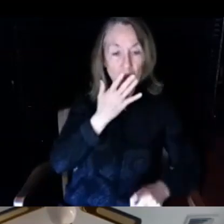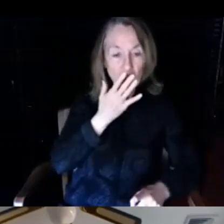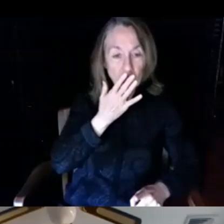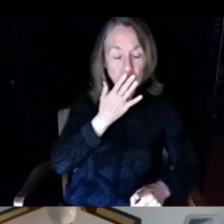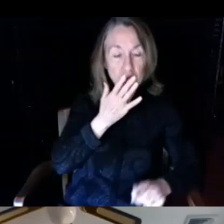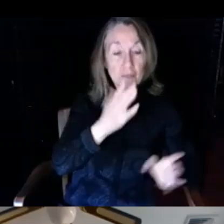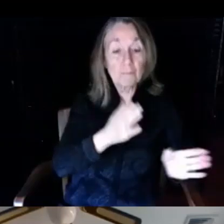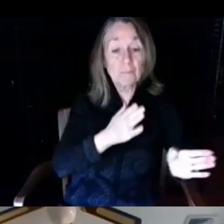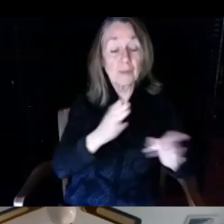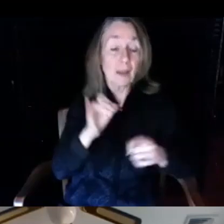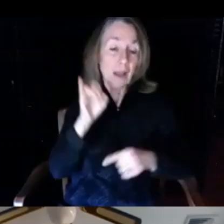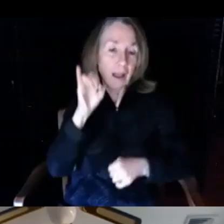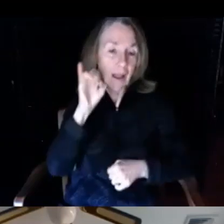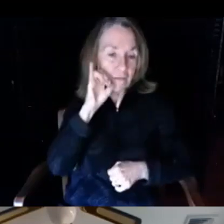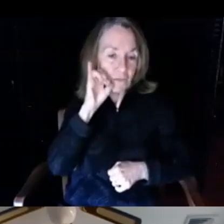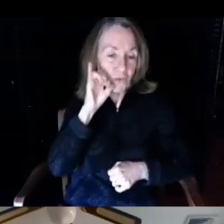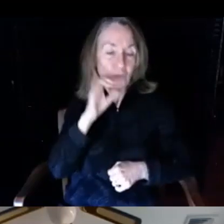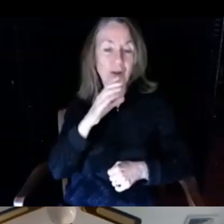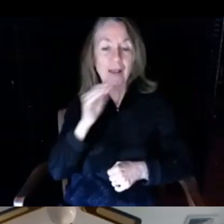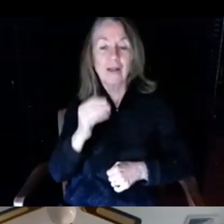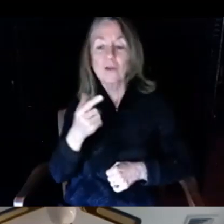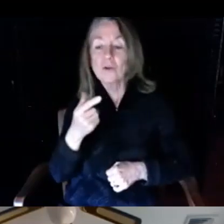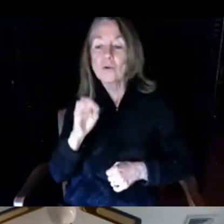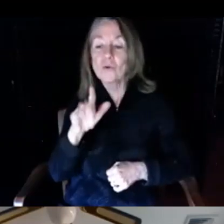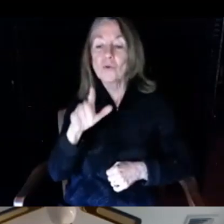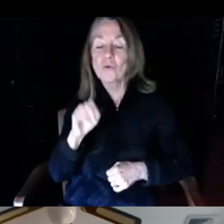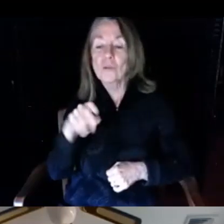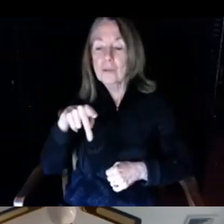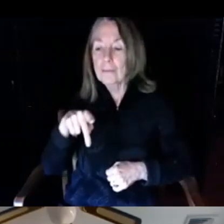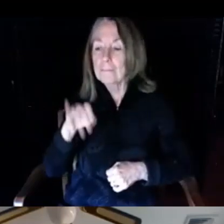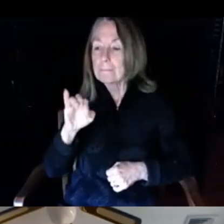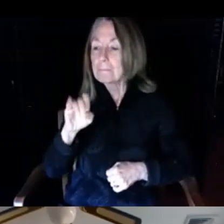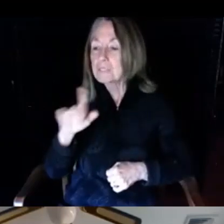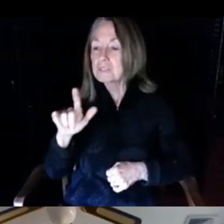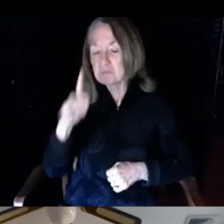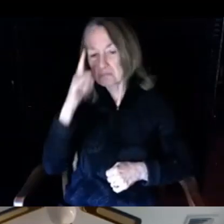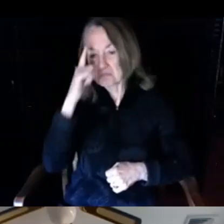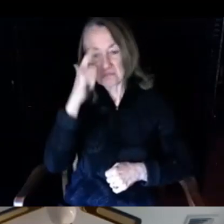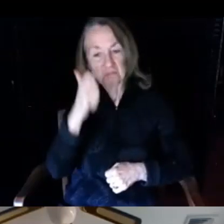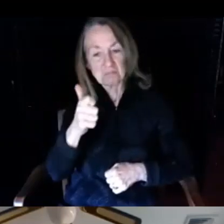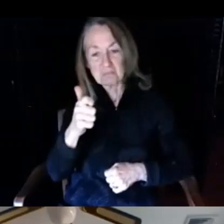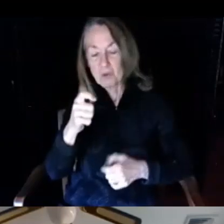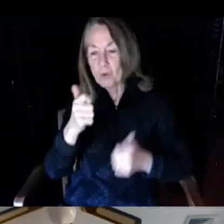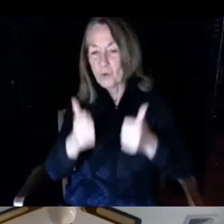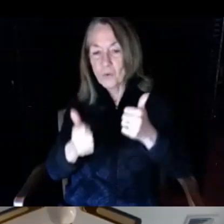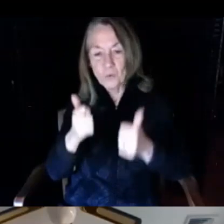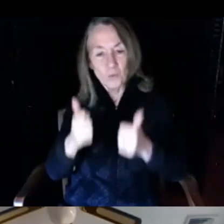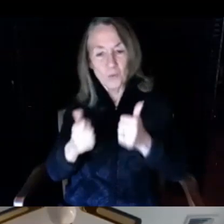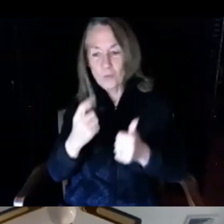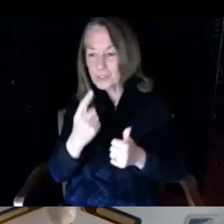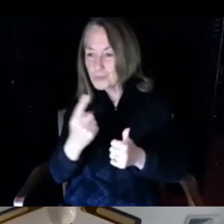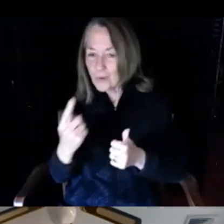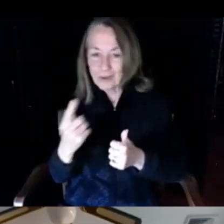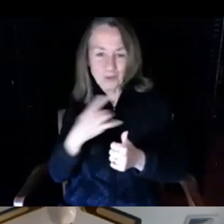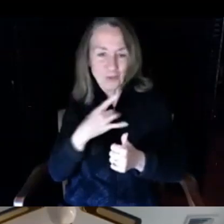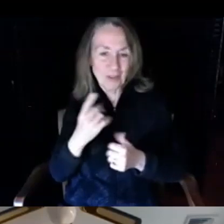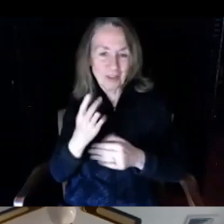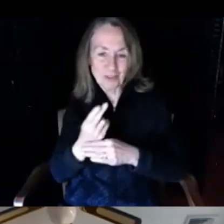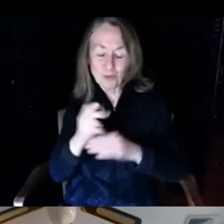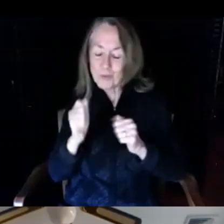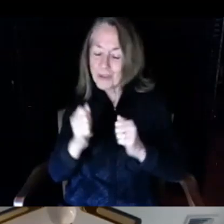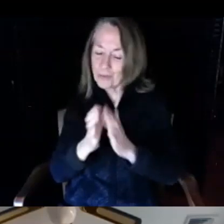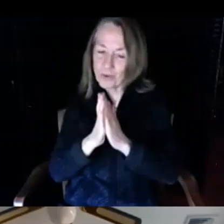The iPhone and the Google Pixel, again, it's your preference on which operating device you like to use, and you can request either one of